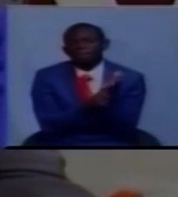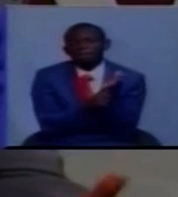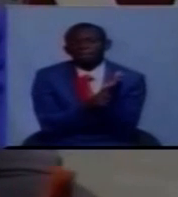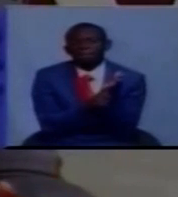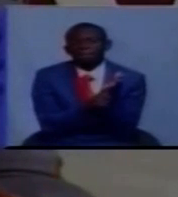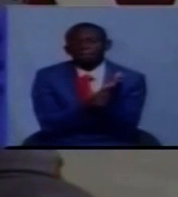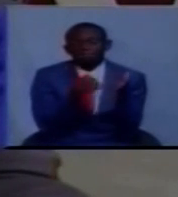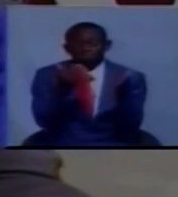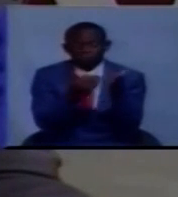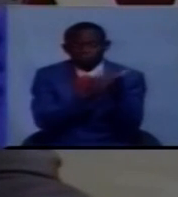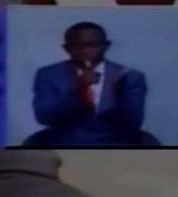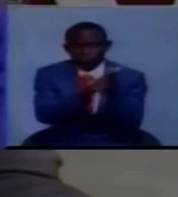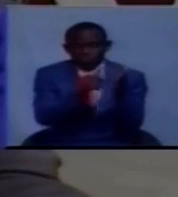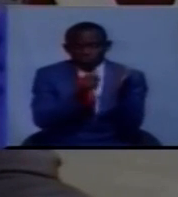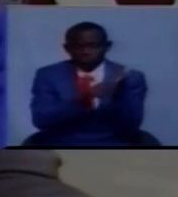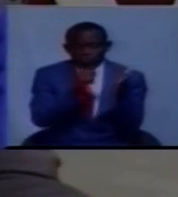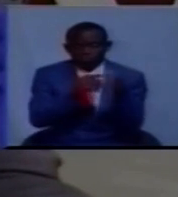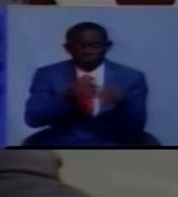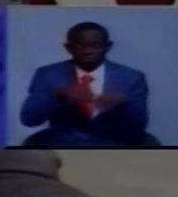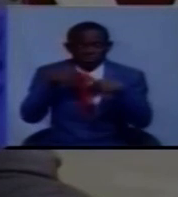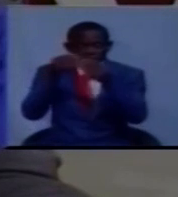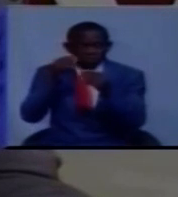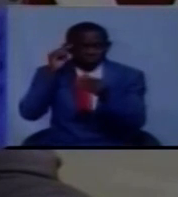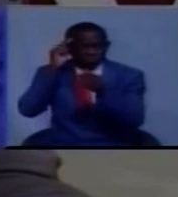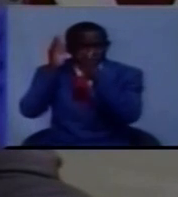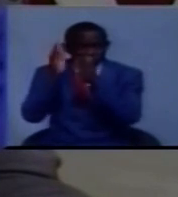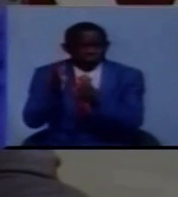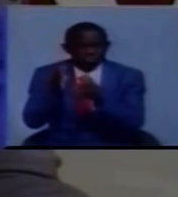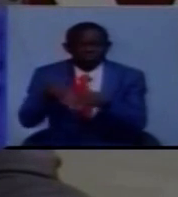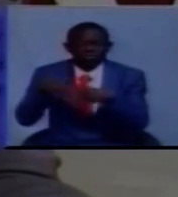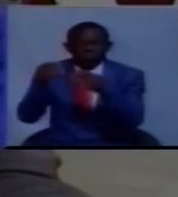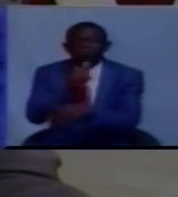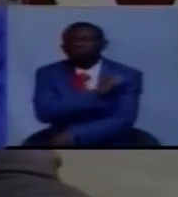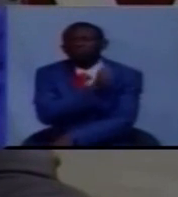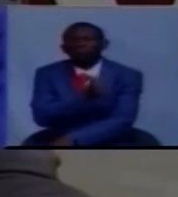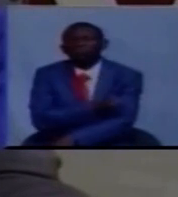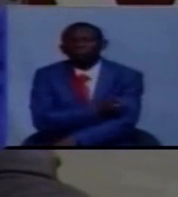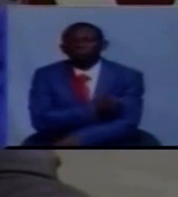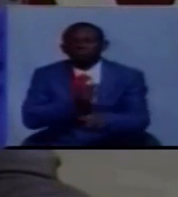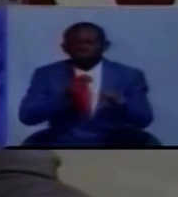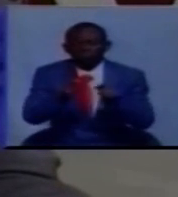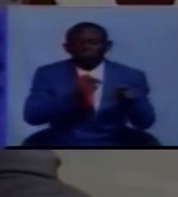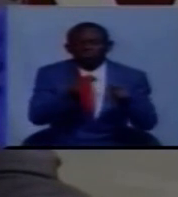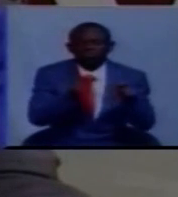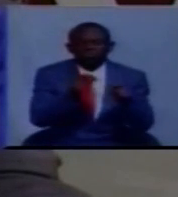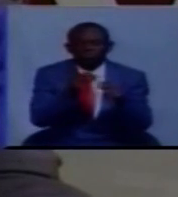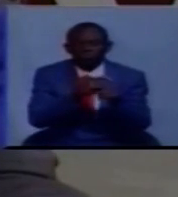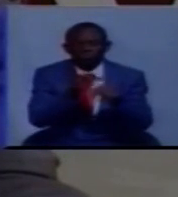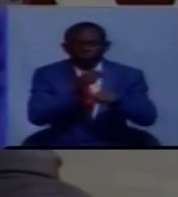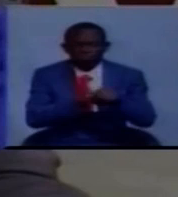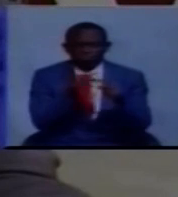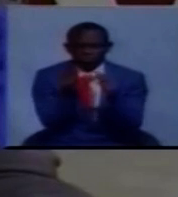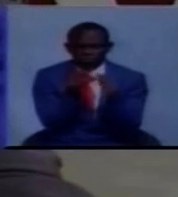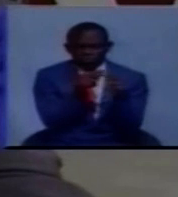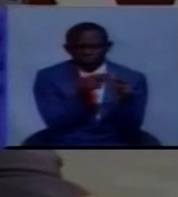the authority to provide the regulations on fixed-term contracts. So very soon I'll be regulating, I'll be defining how you can